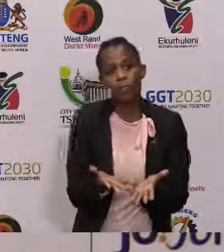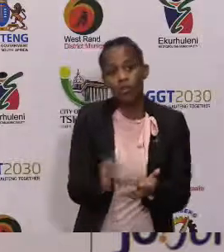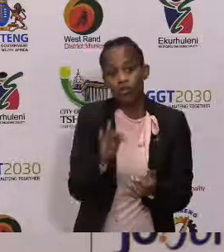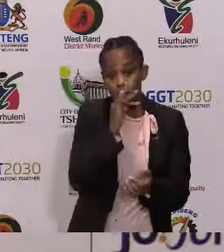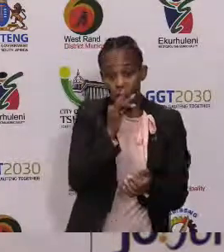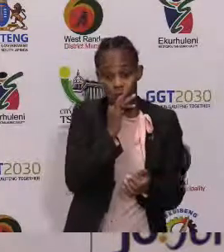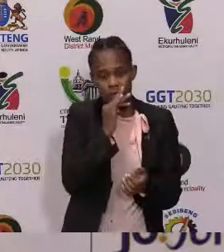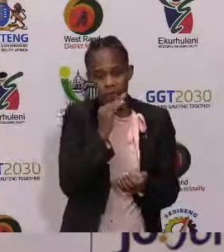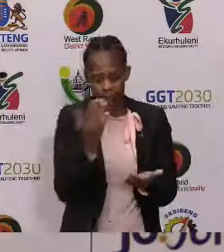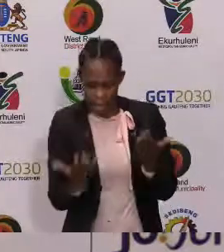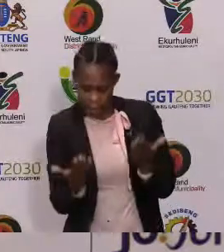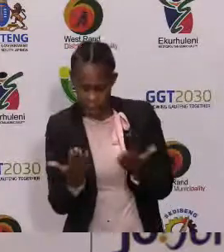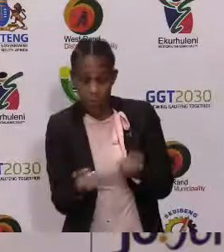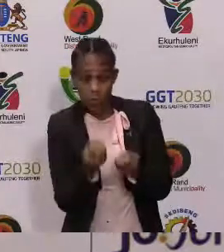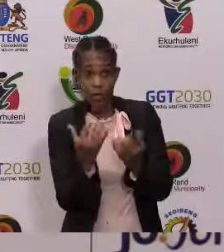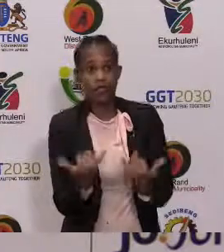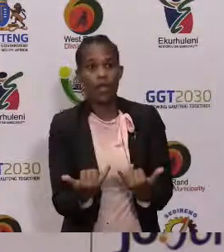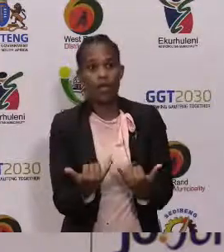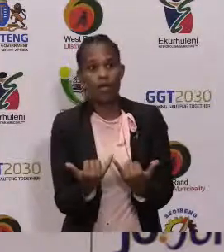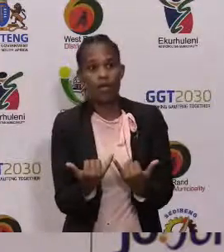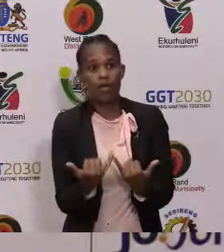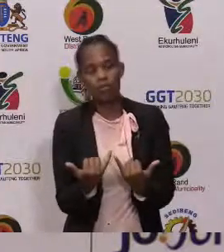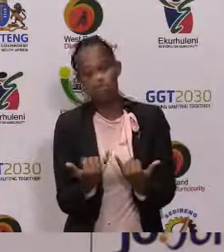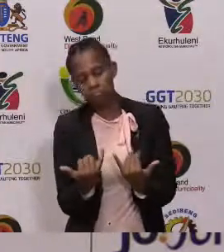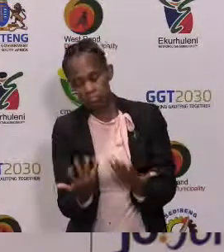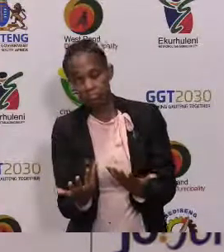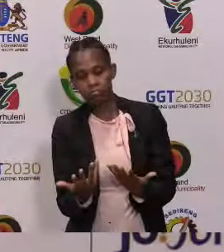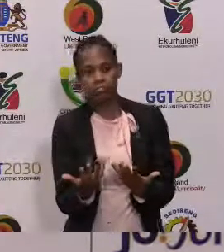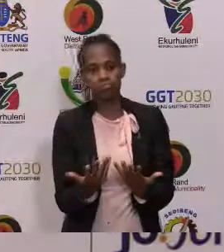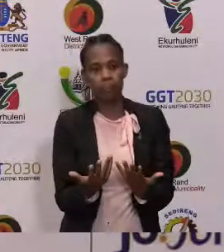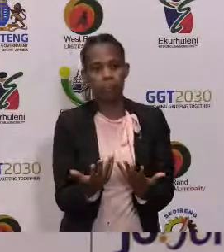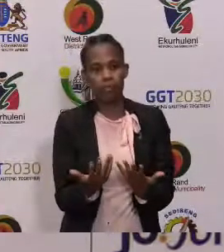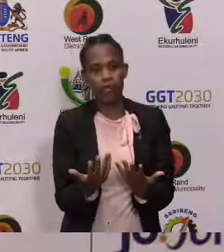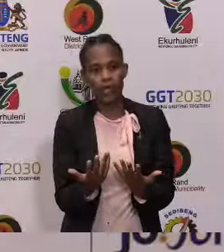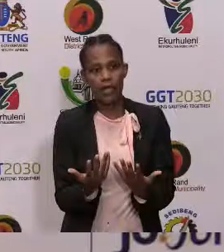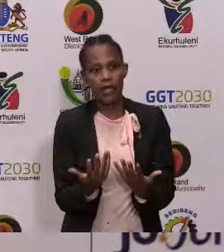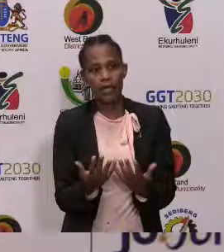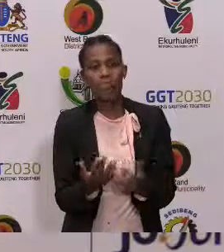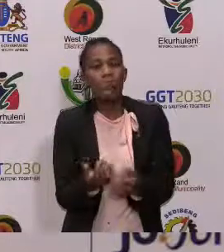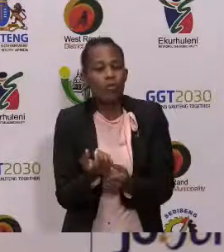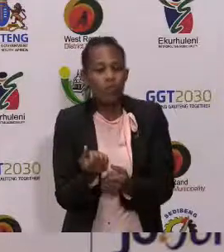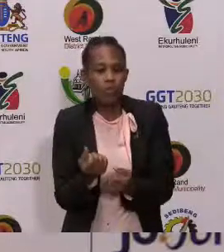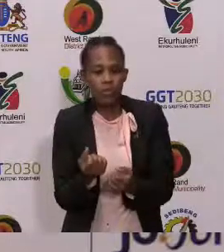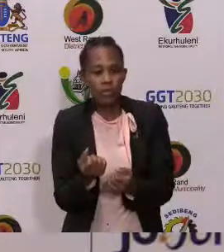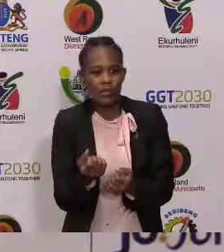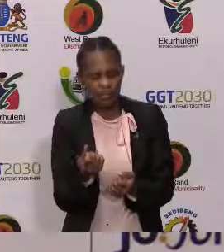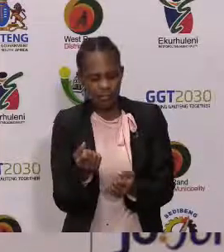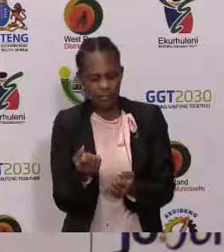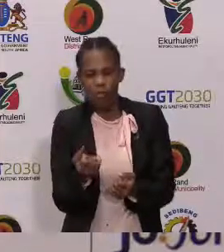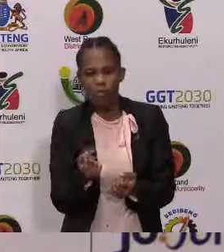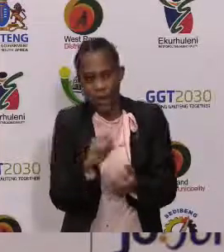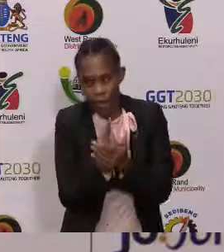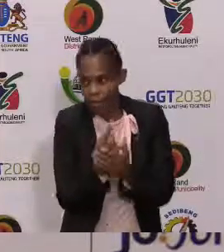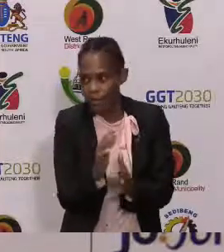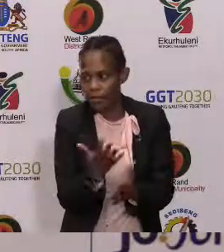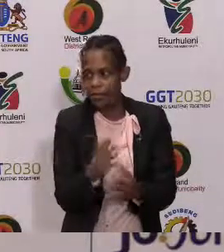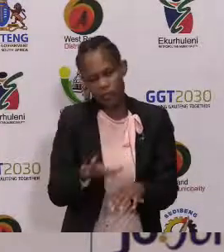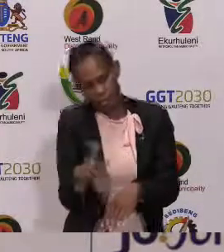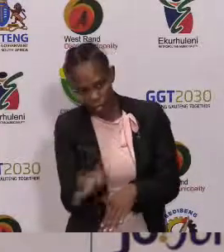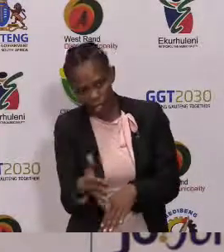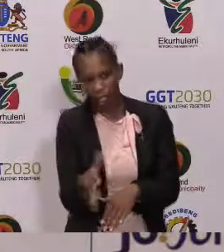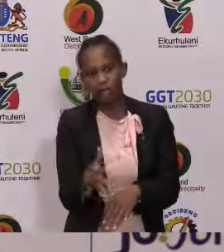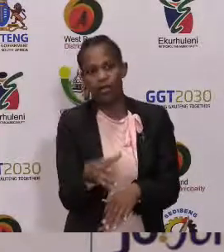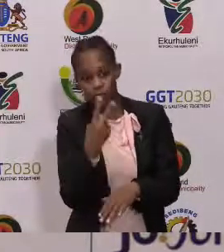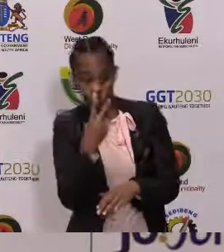of the estimates I'm going to give you is really an underestimate as to what likely happened. In fact, the numbers I'm going to give you, when I